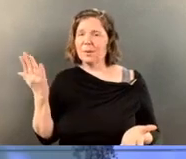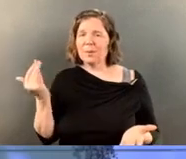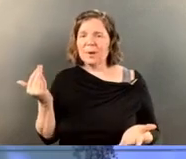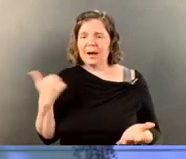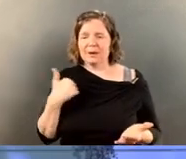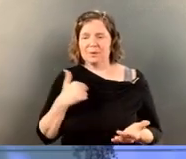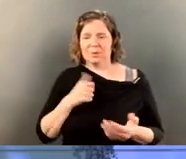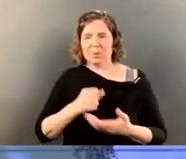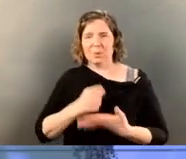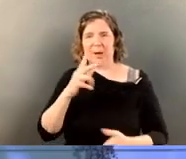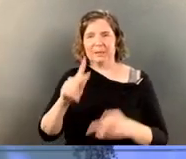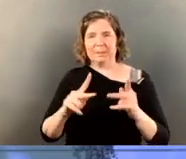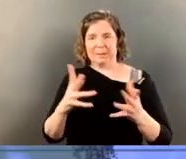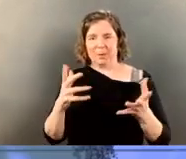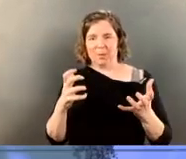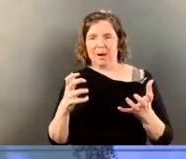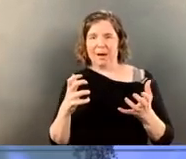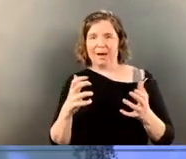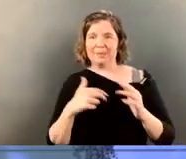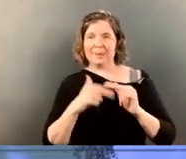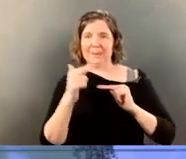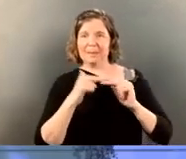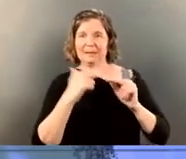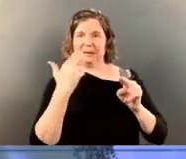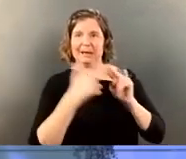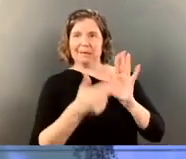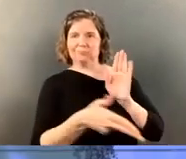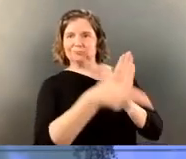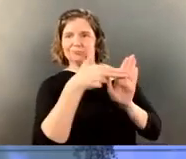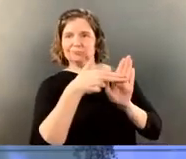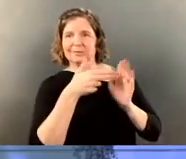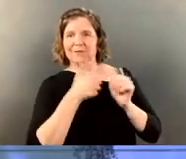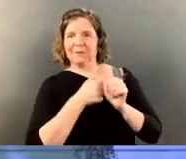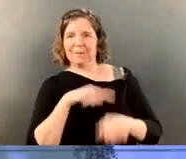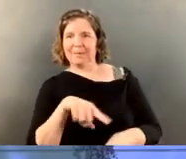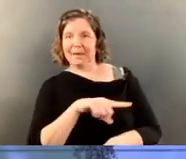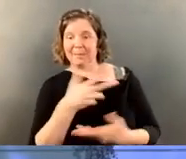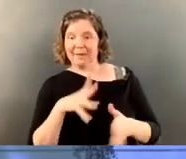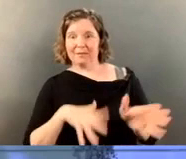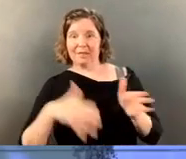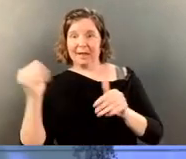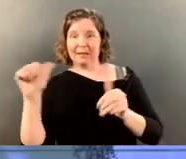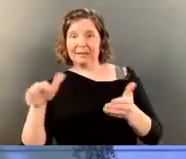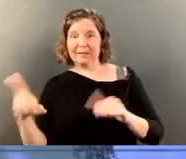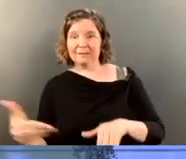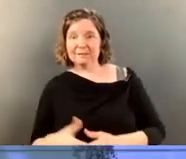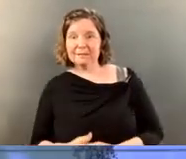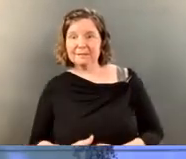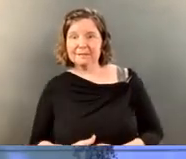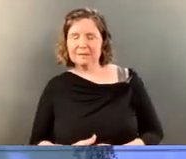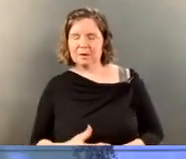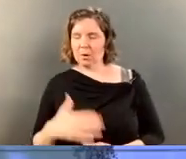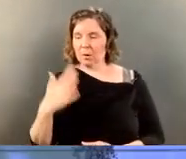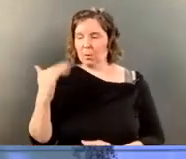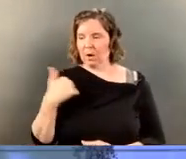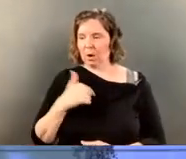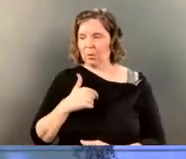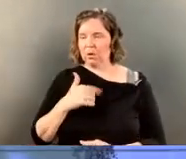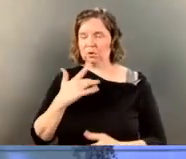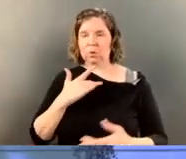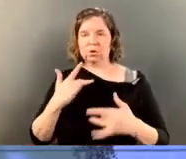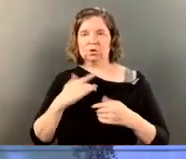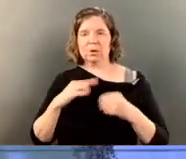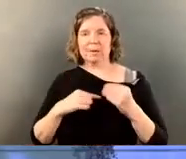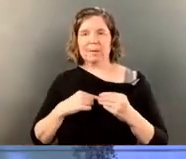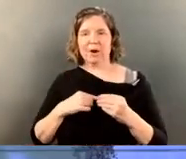Why do wealthy people want a building named after them after they leave? Why are we so concerned